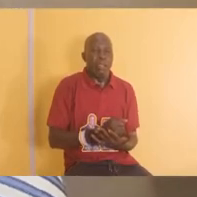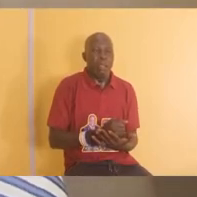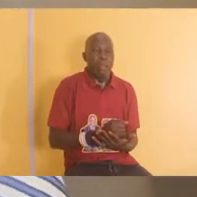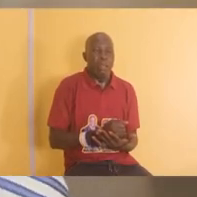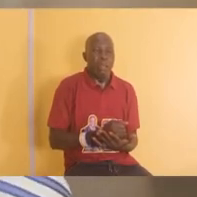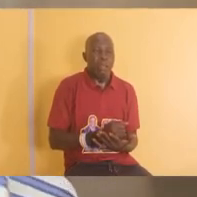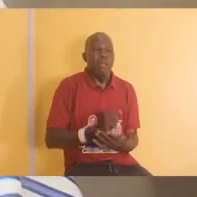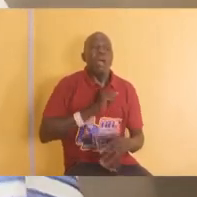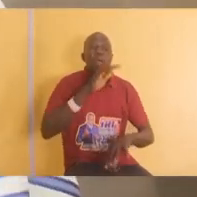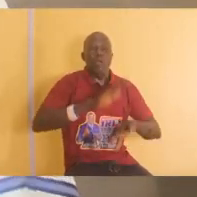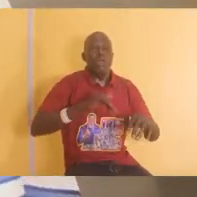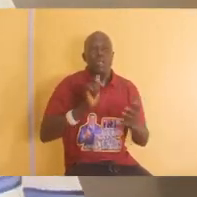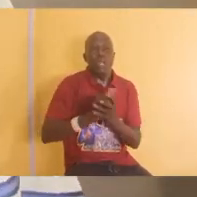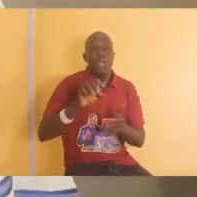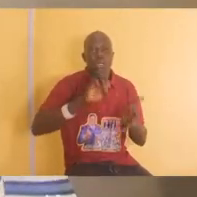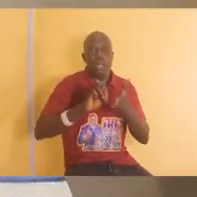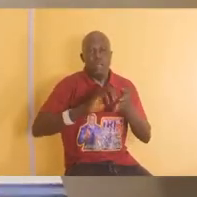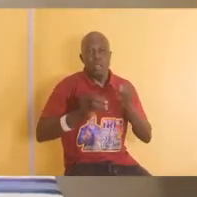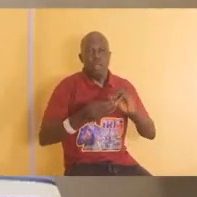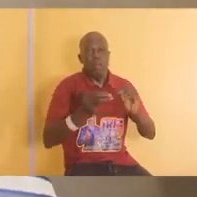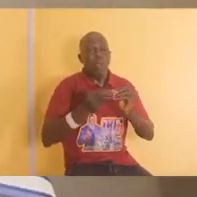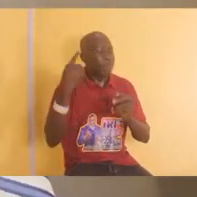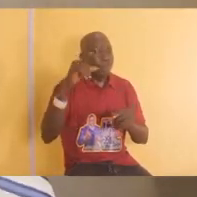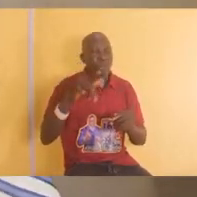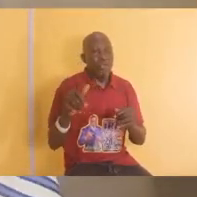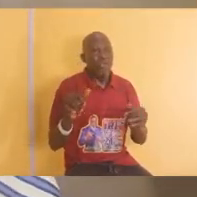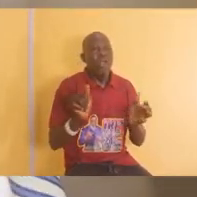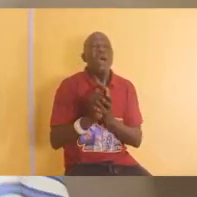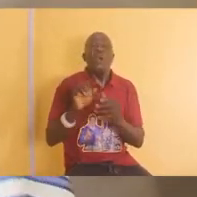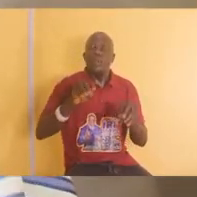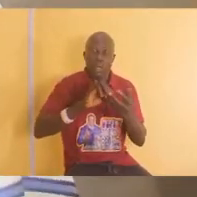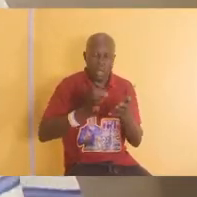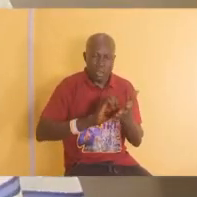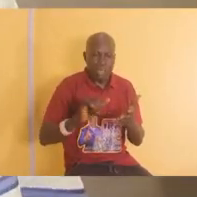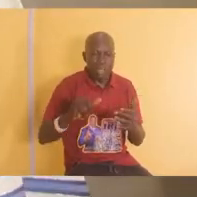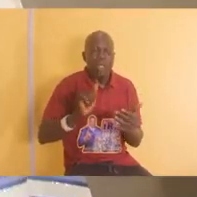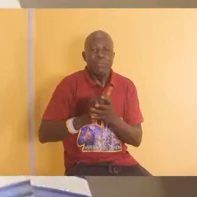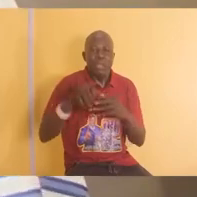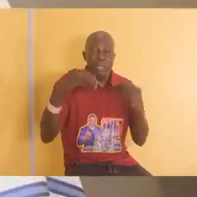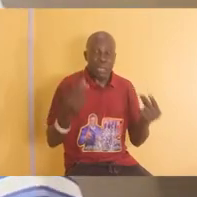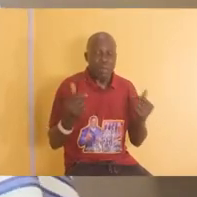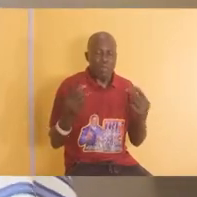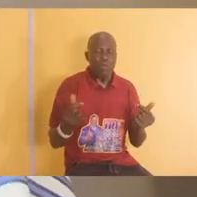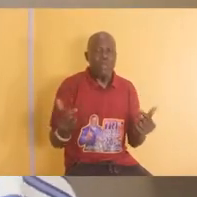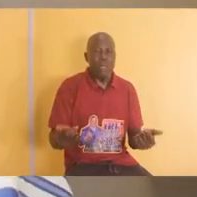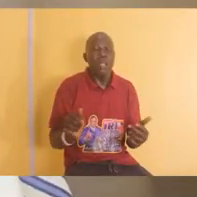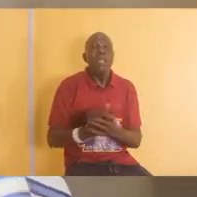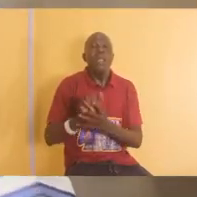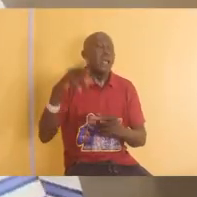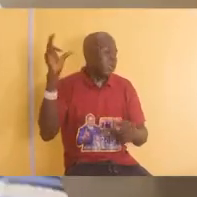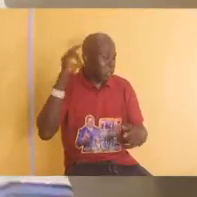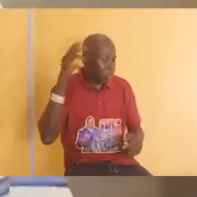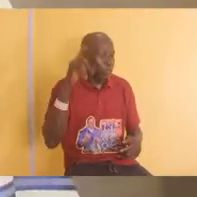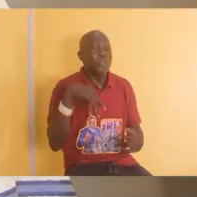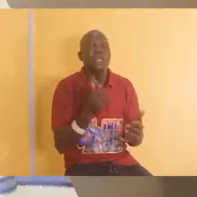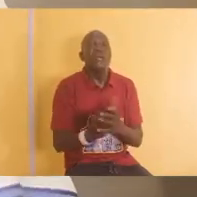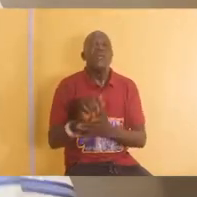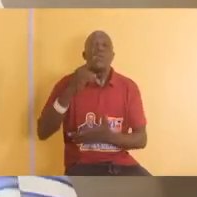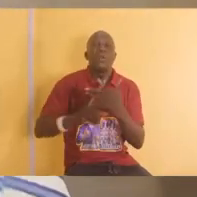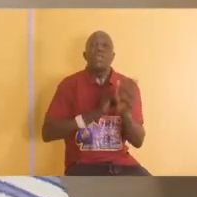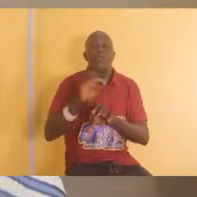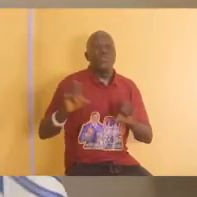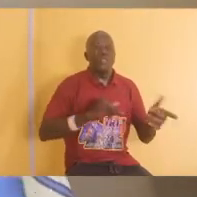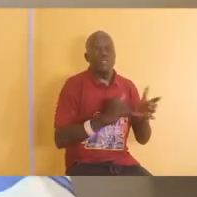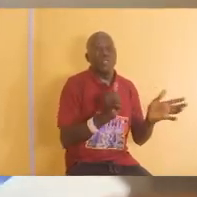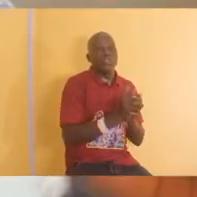deliver. I'll call the account number for you. Now call it for you. You write it. In various times.